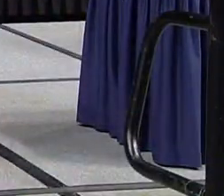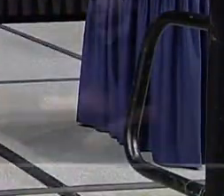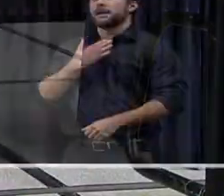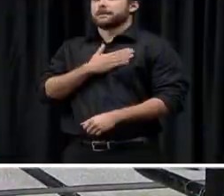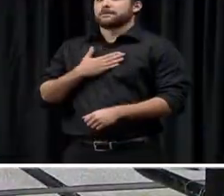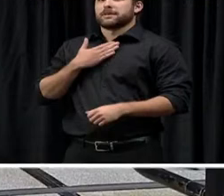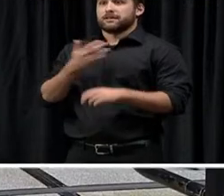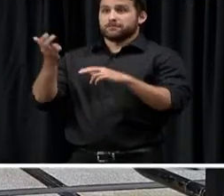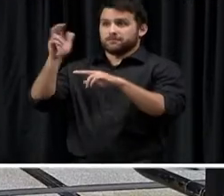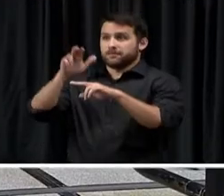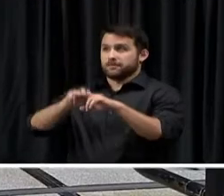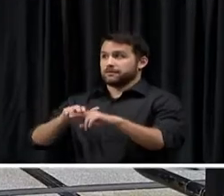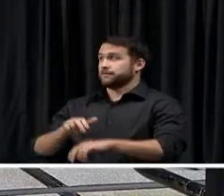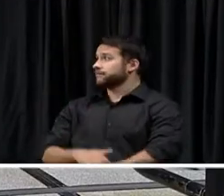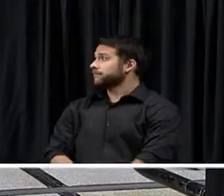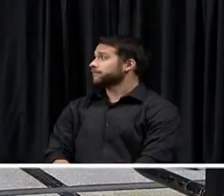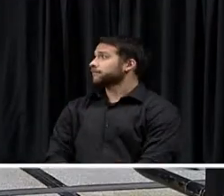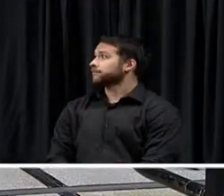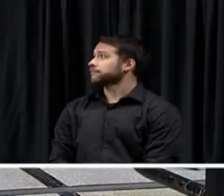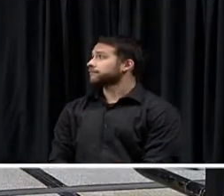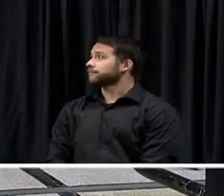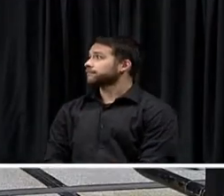Please be seated.